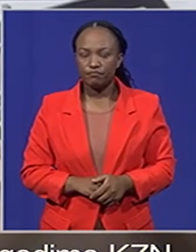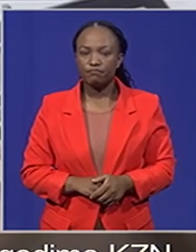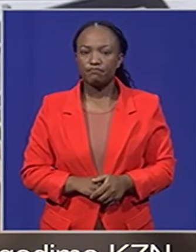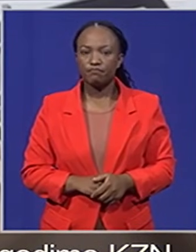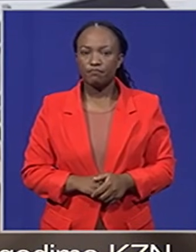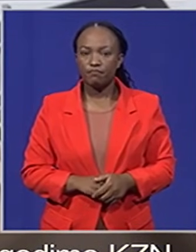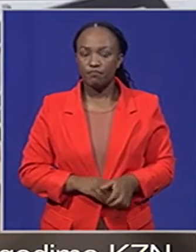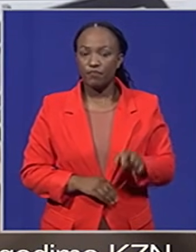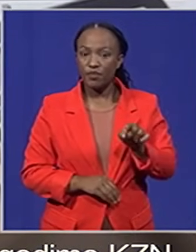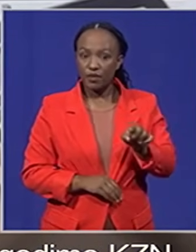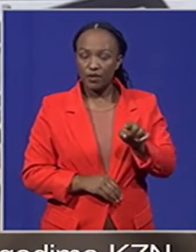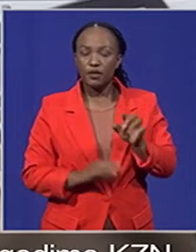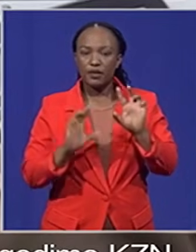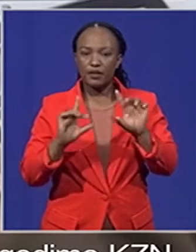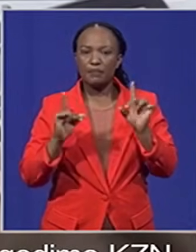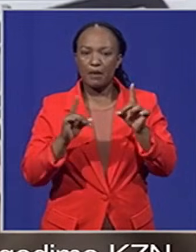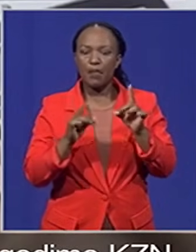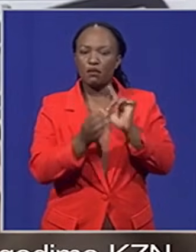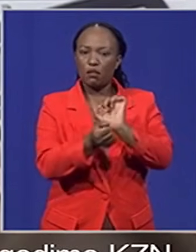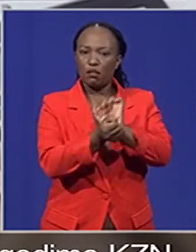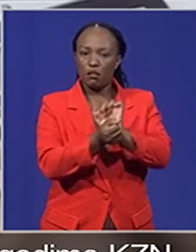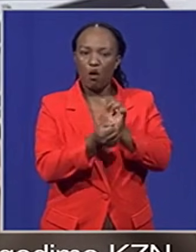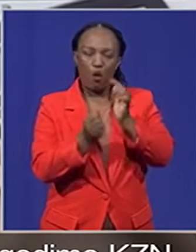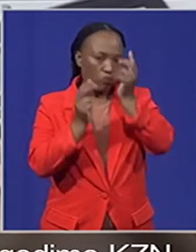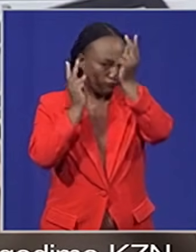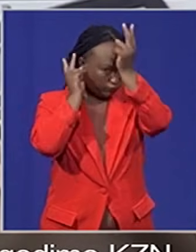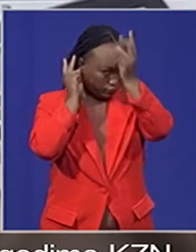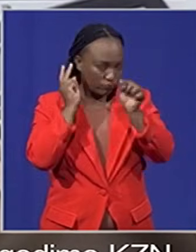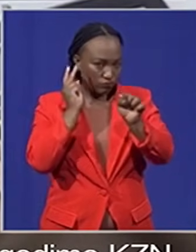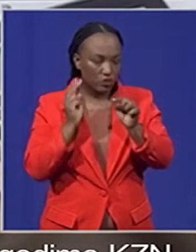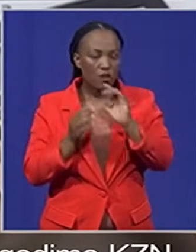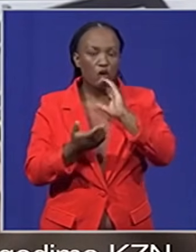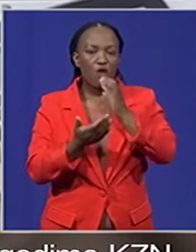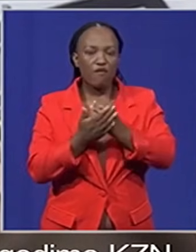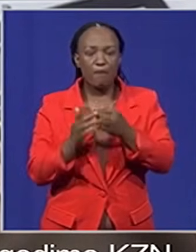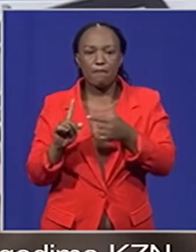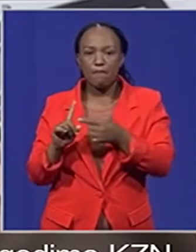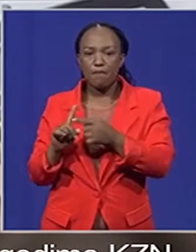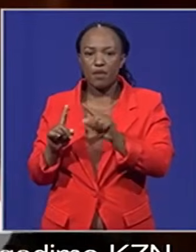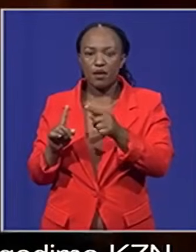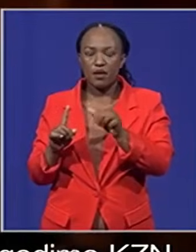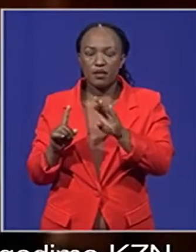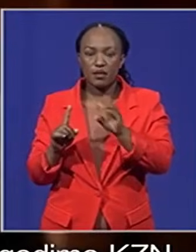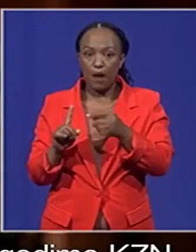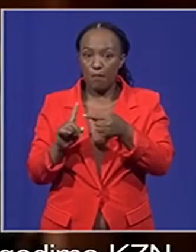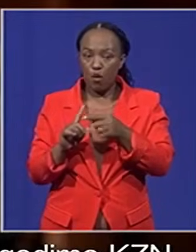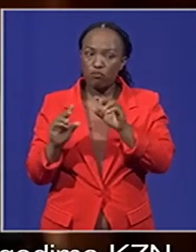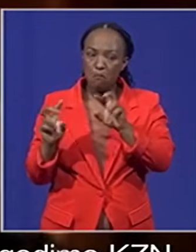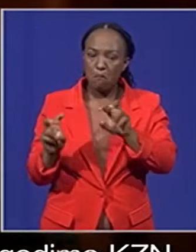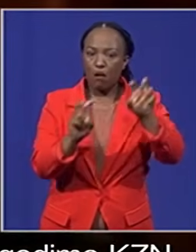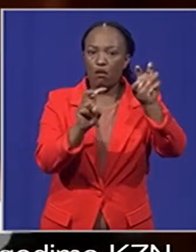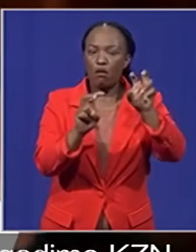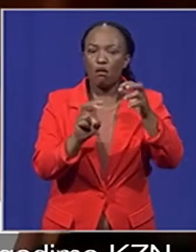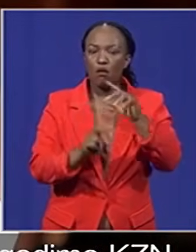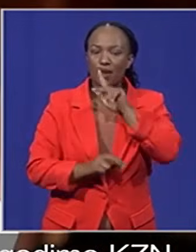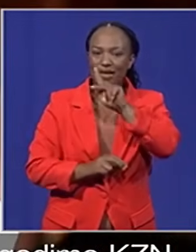Correctional Services confirms the transfer of offender Thabo Bester to Ebongweni Maximum Correctional Facility. It has